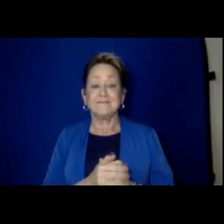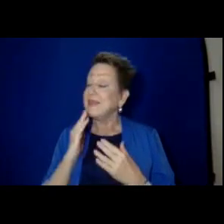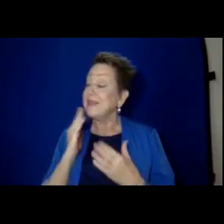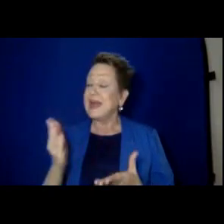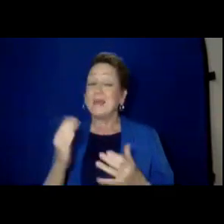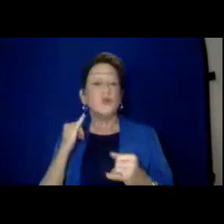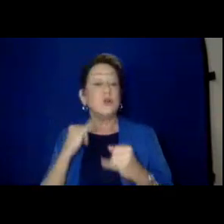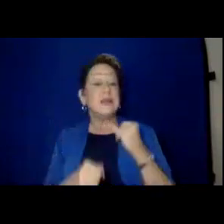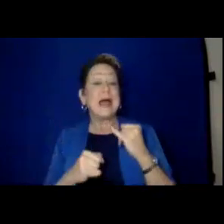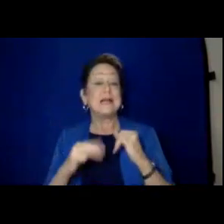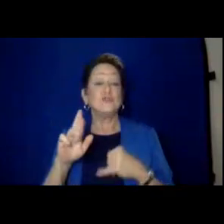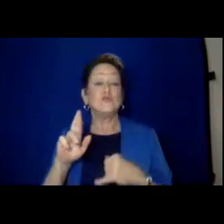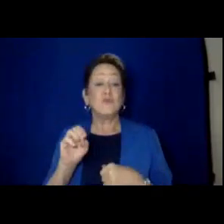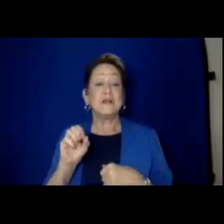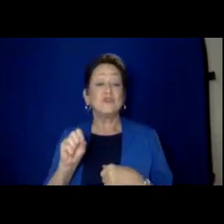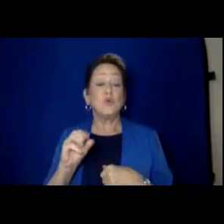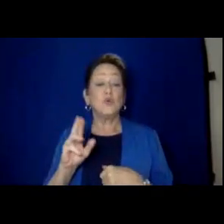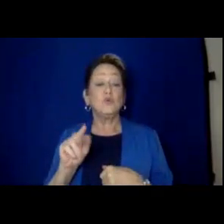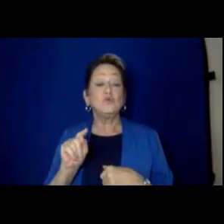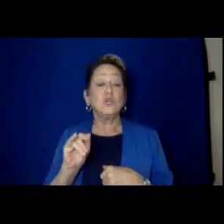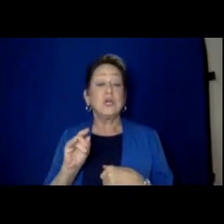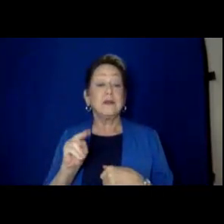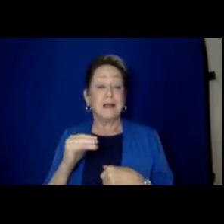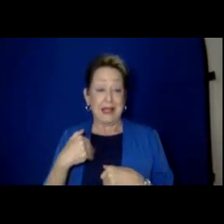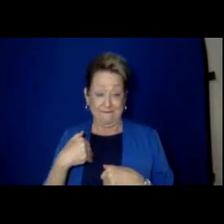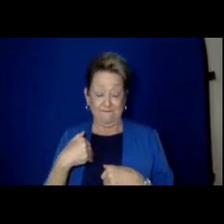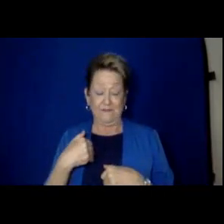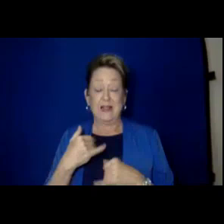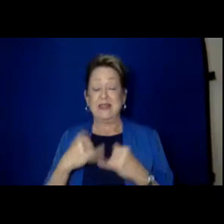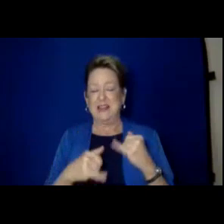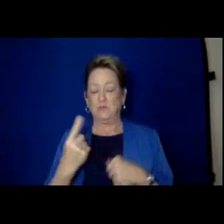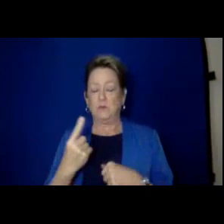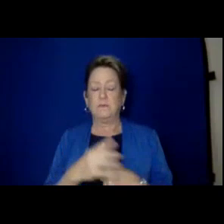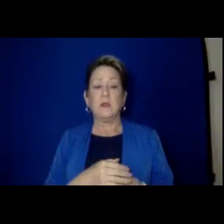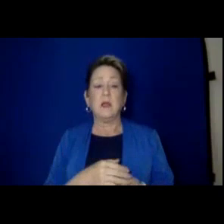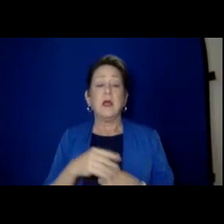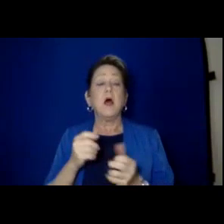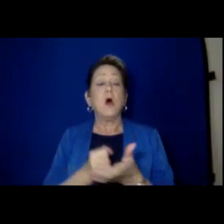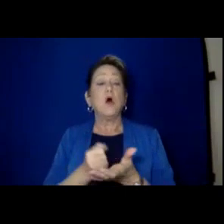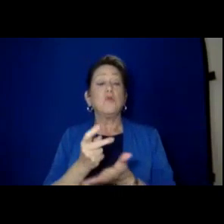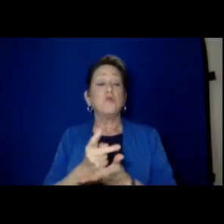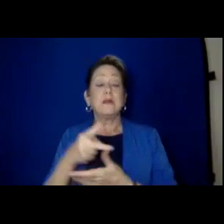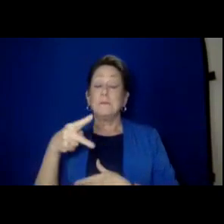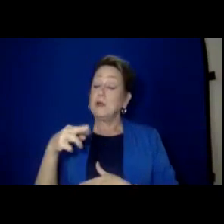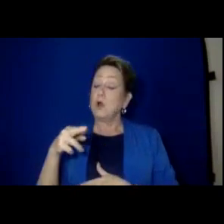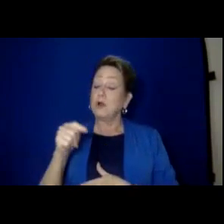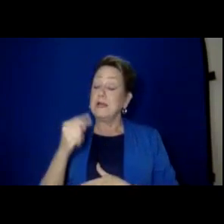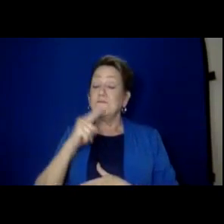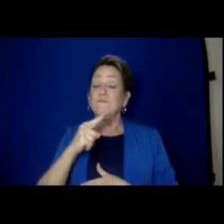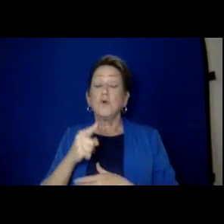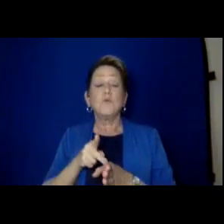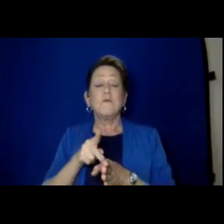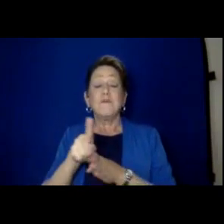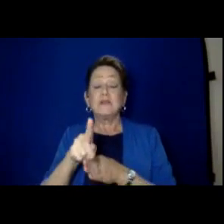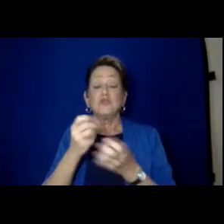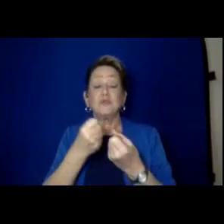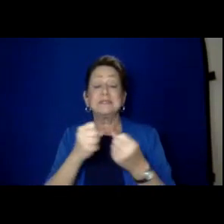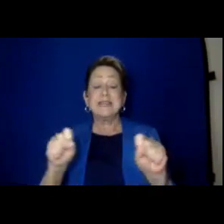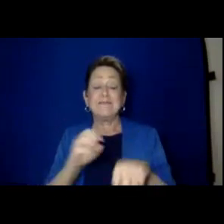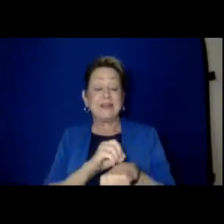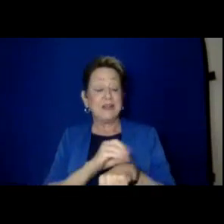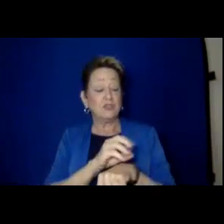Thank you. And this last resolution that I have for the committee's consideration this morning would authorize PRT to enter into an agreement for professional safety consulting